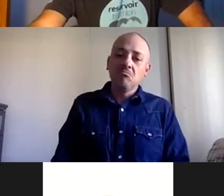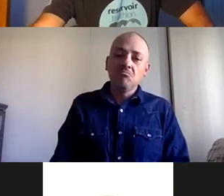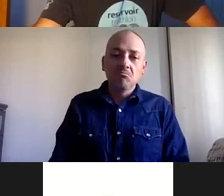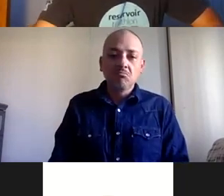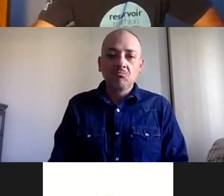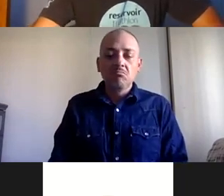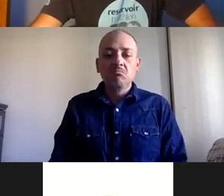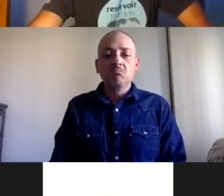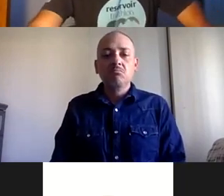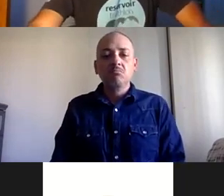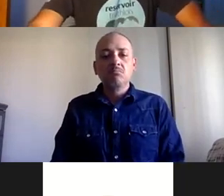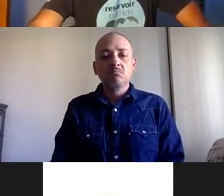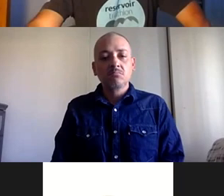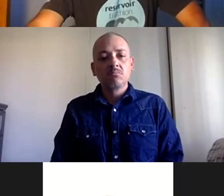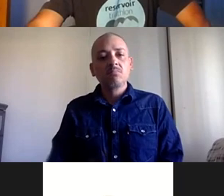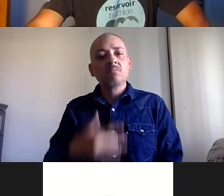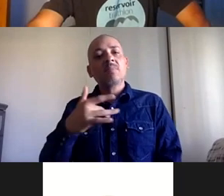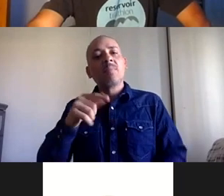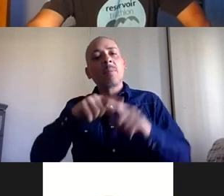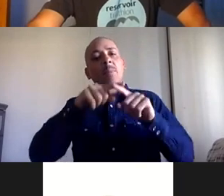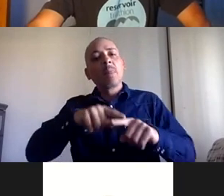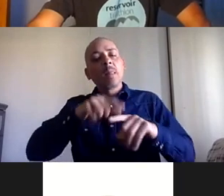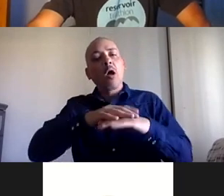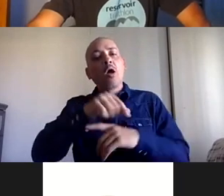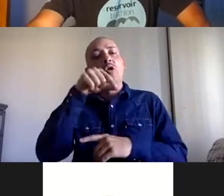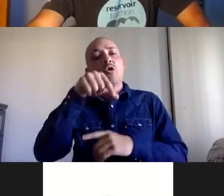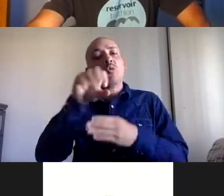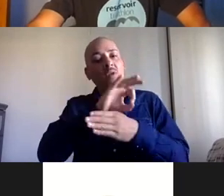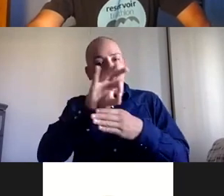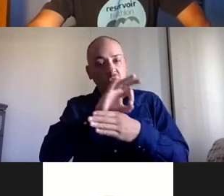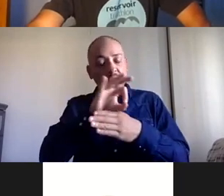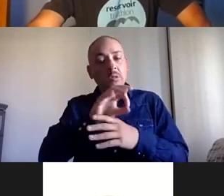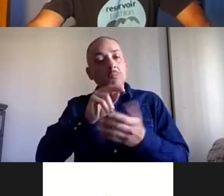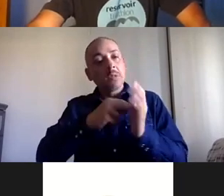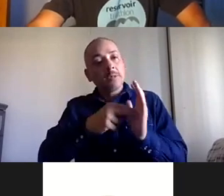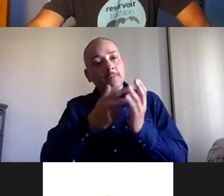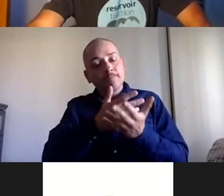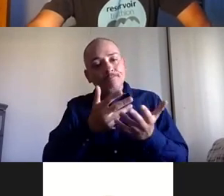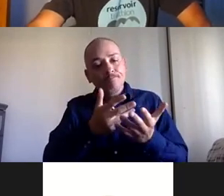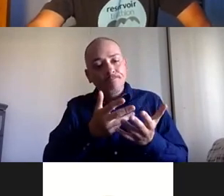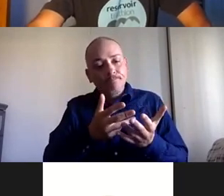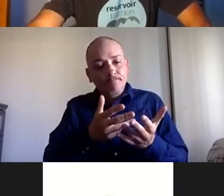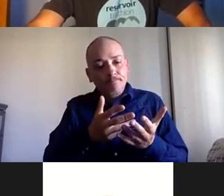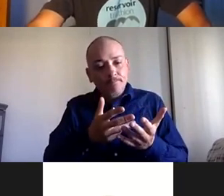The former two rely on something called a Q function, where